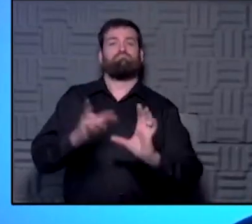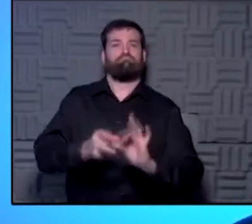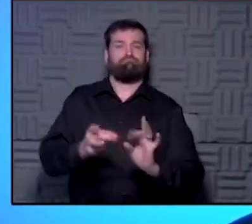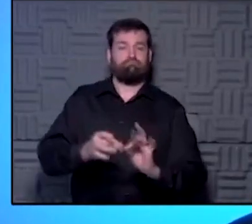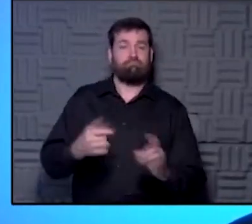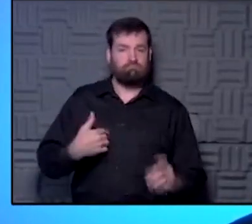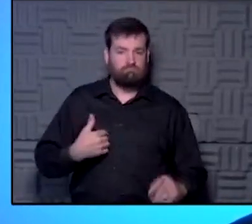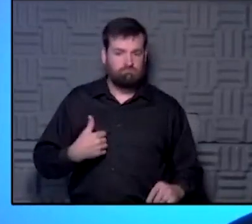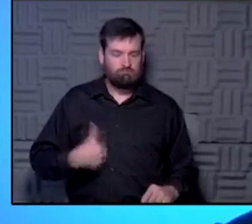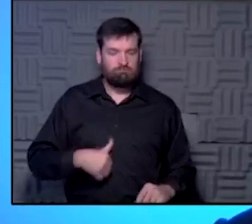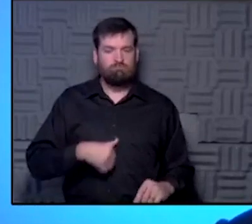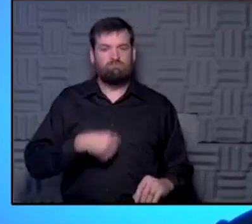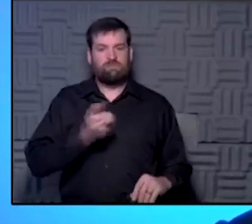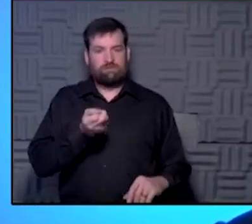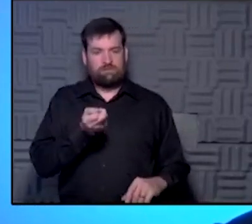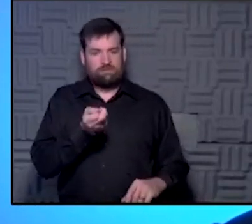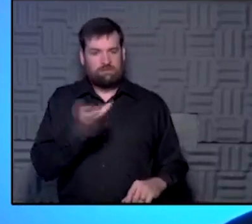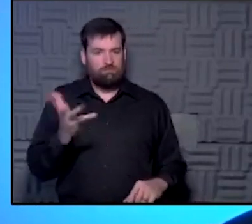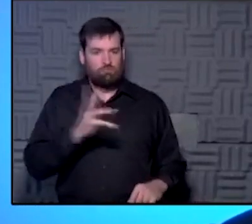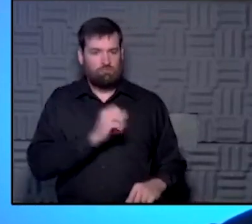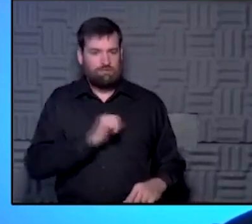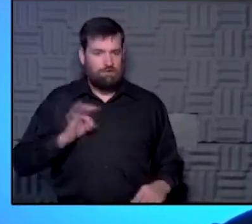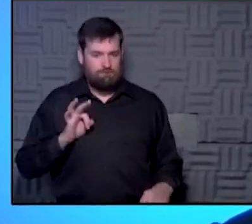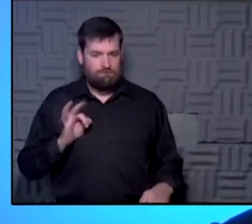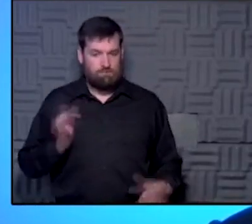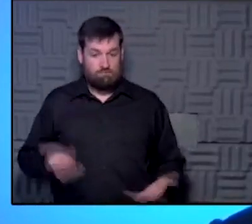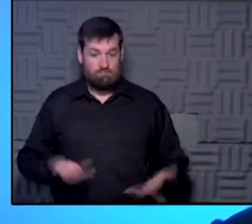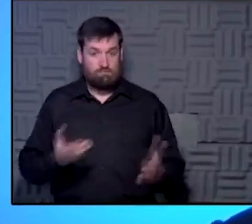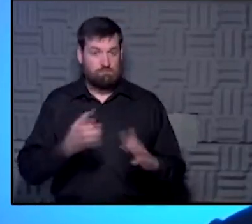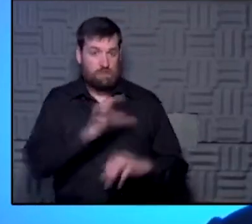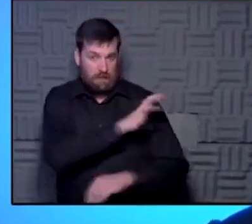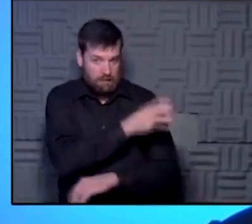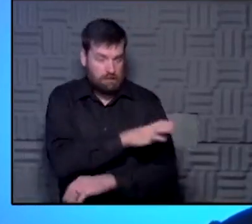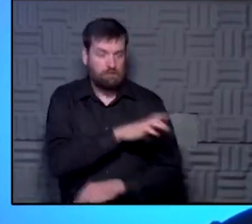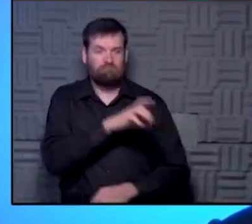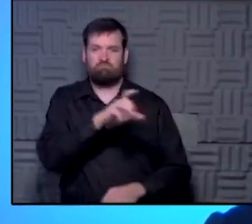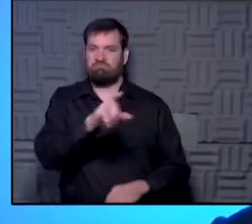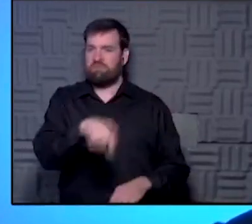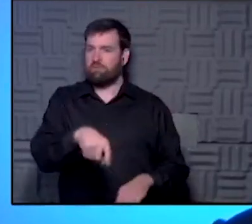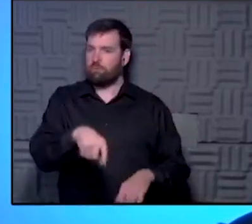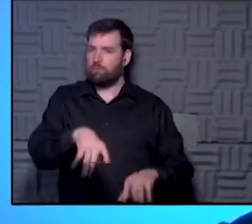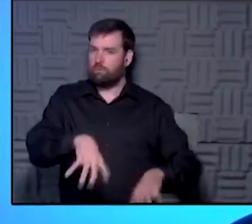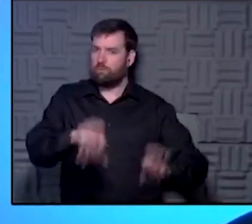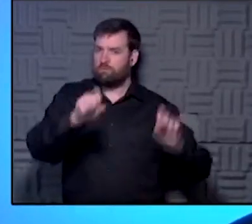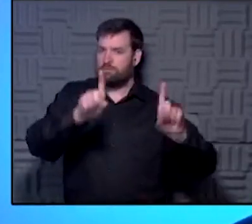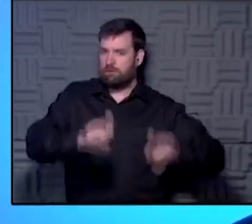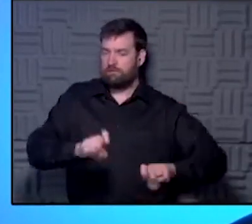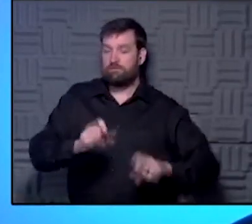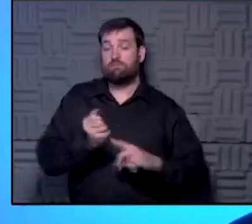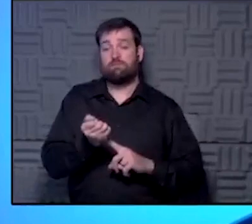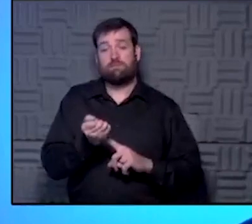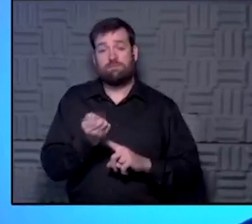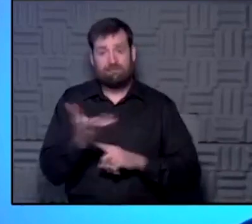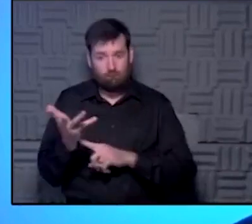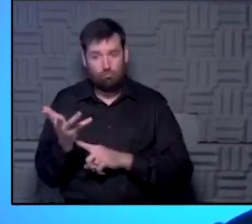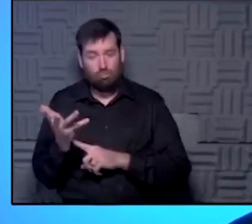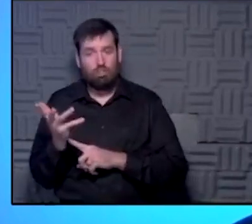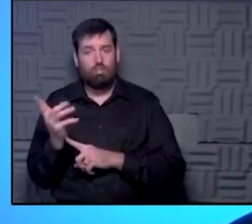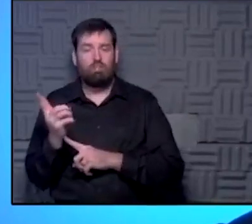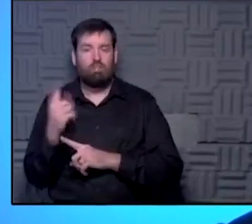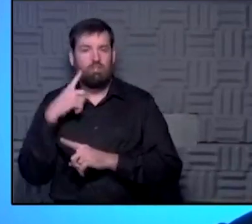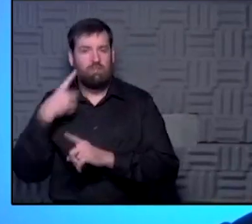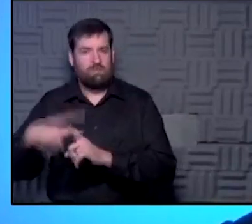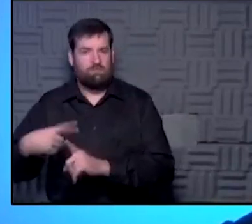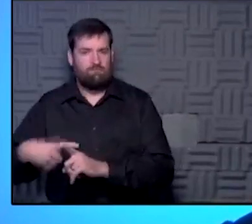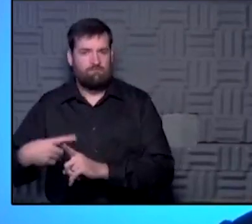we've had a number of staff members at our clinics that have had to be tested, and a number that have been positive. But